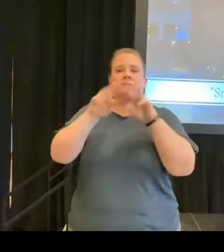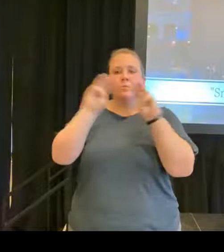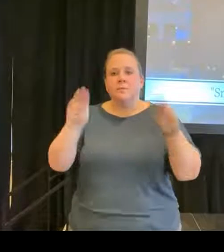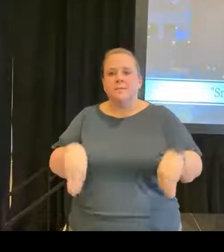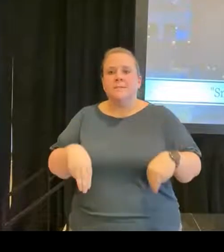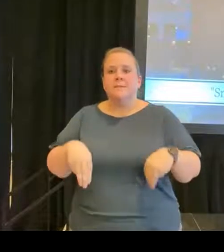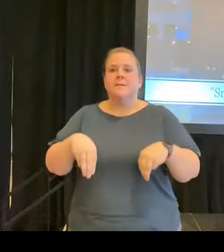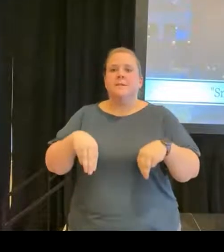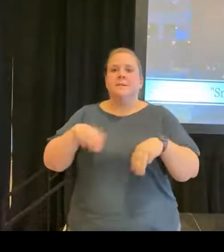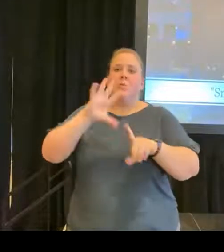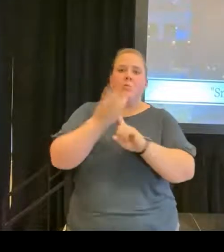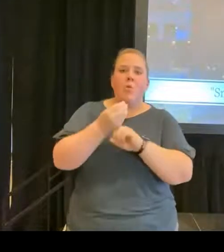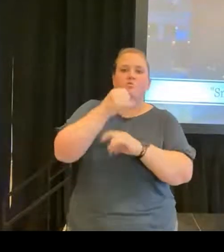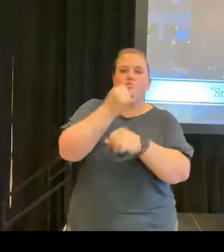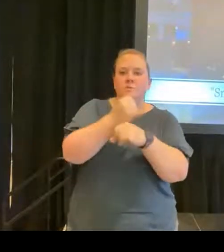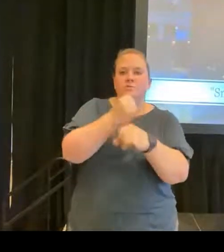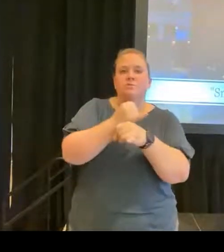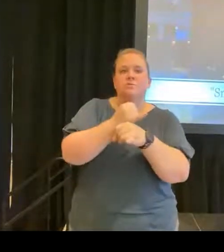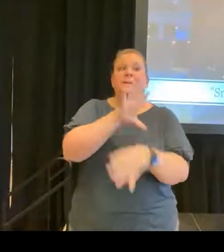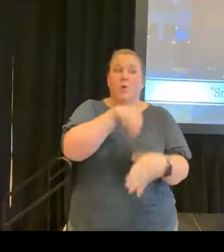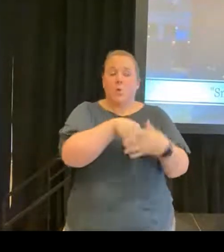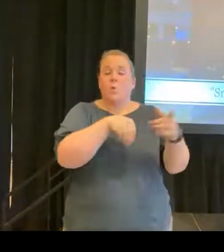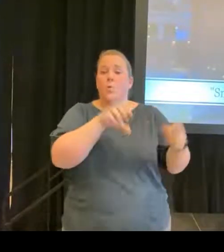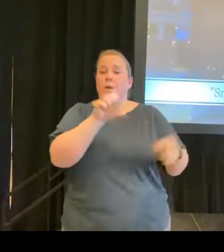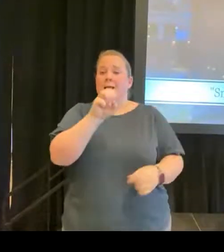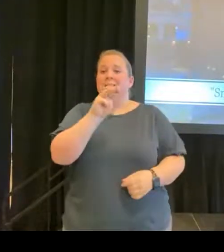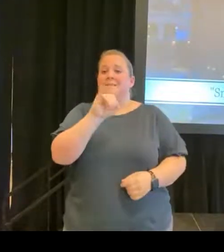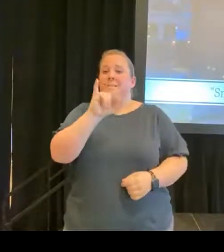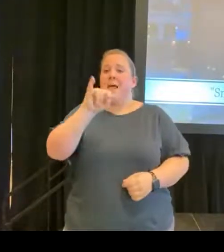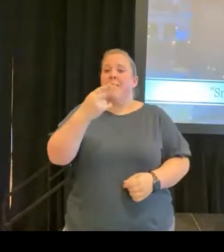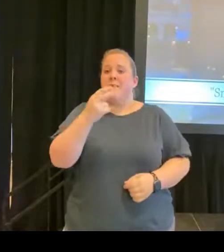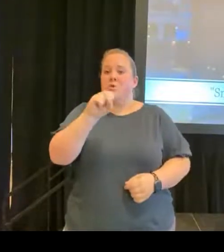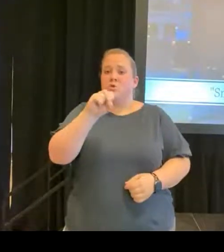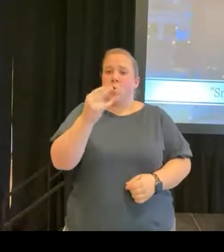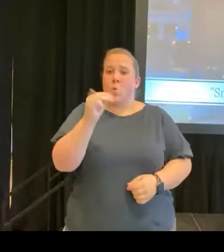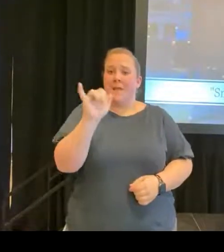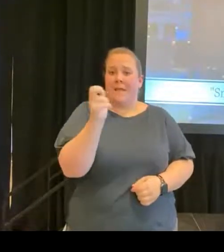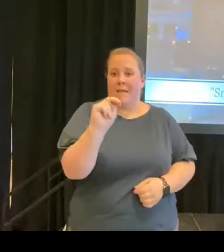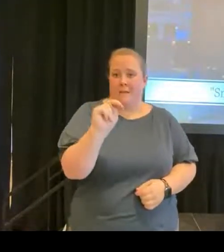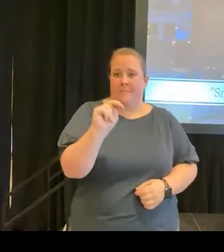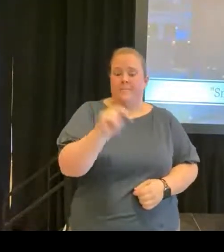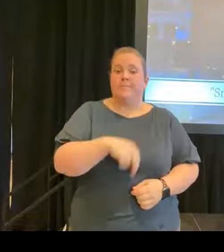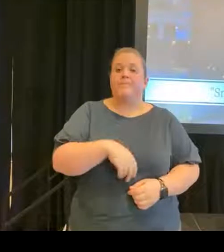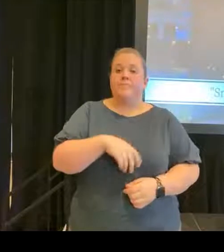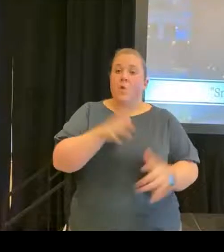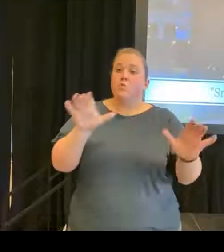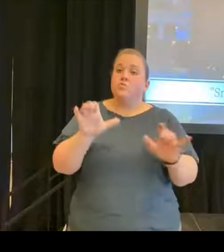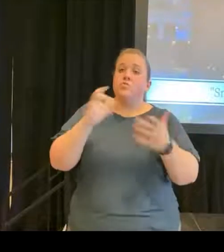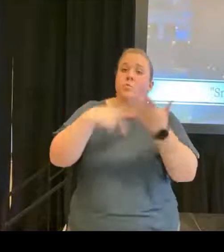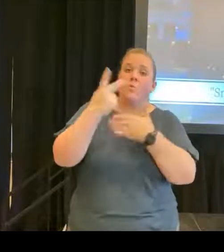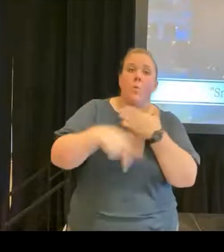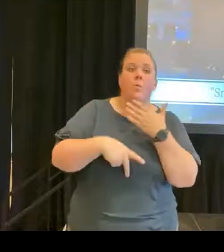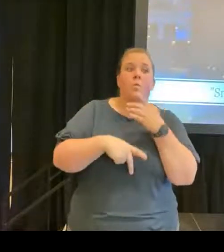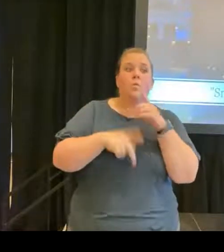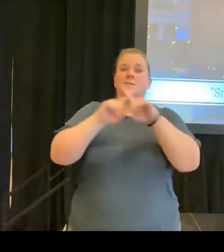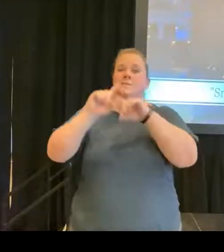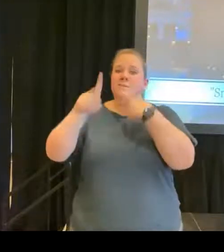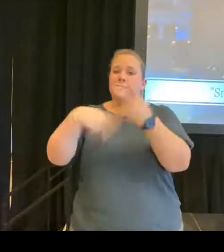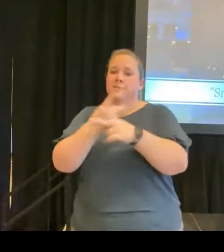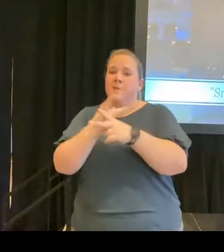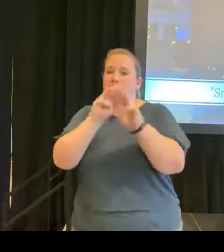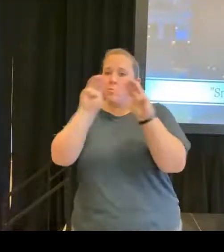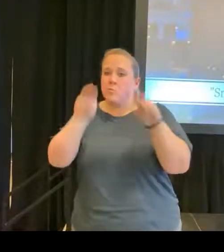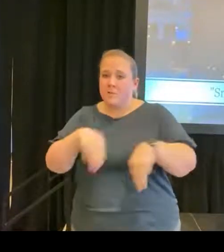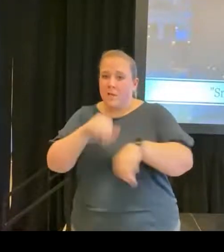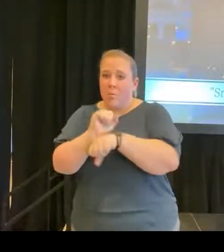cultural institutions, including the Smithsonian Institution, to do programming and to do the type of museum work